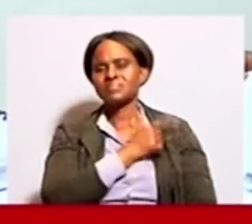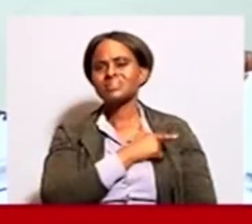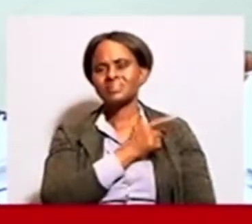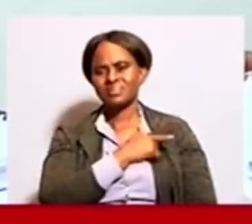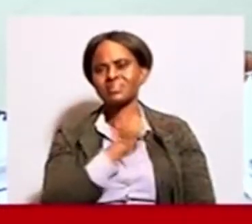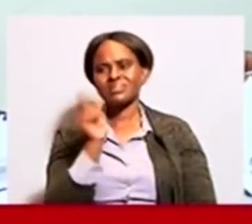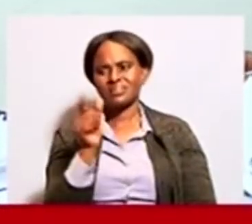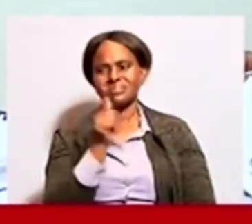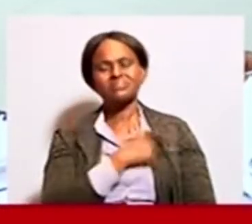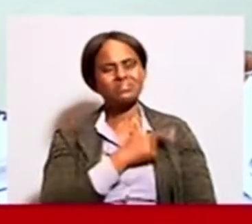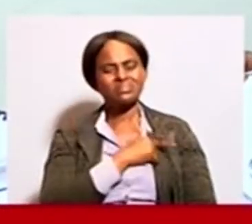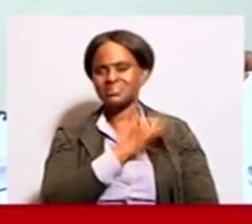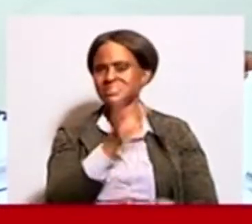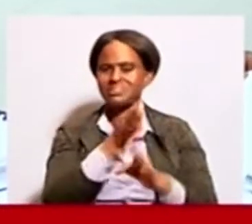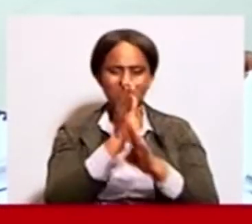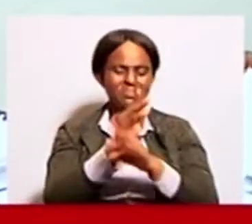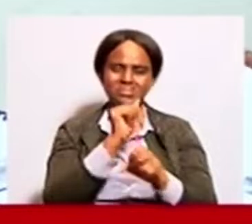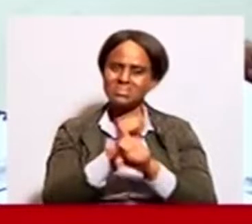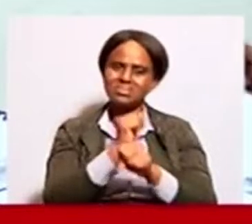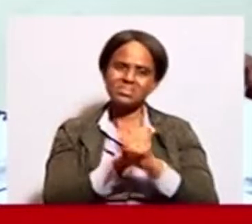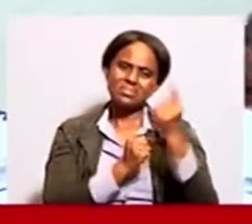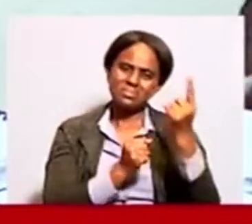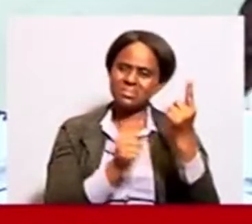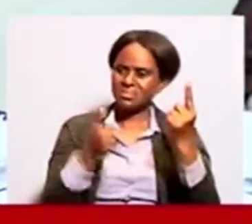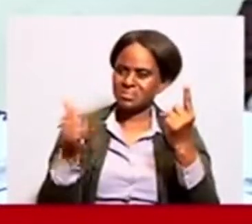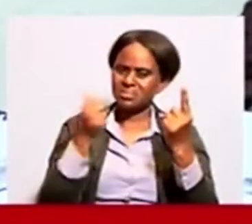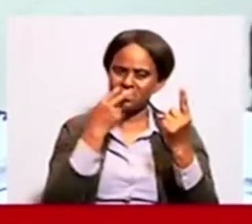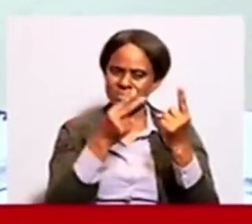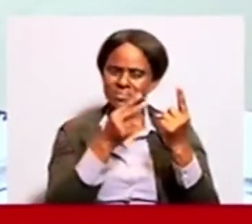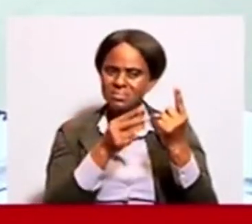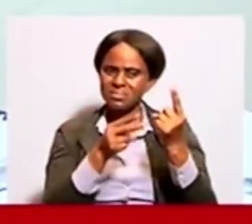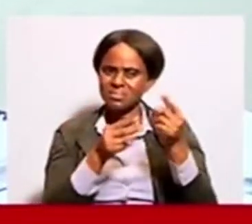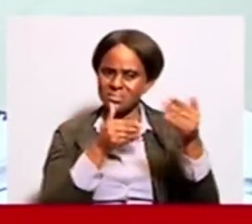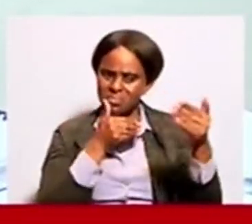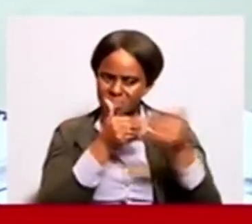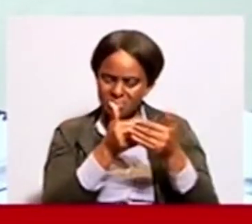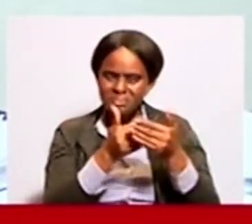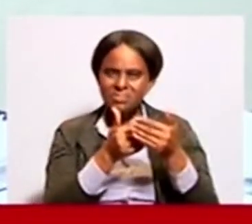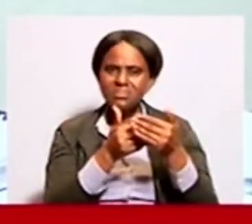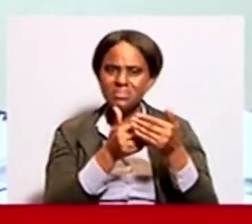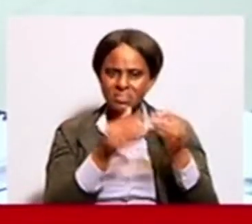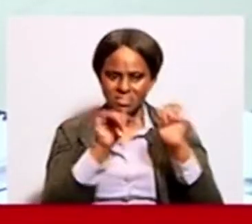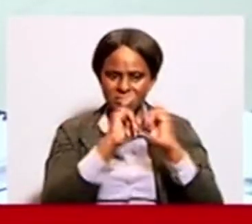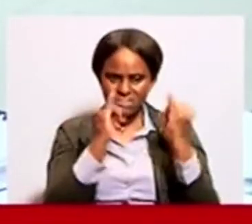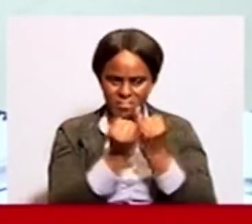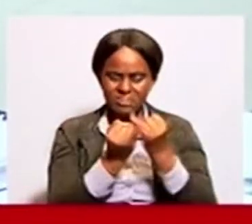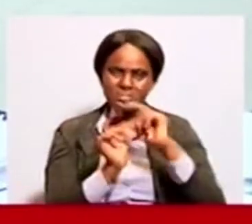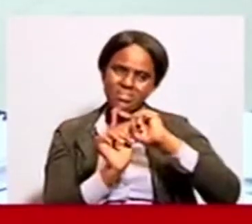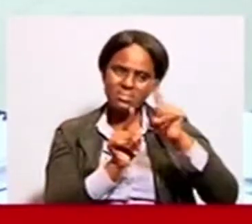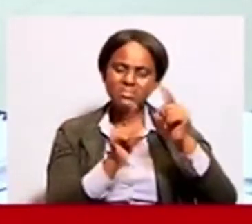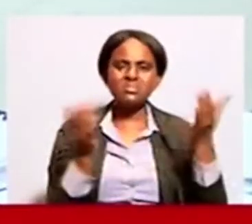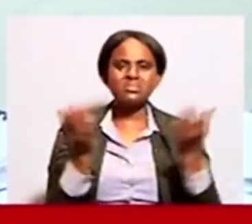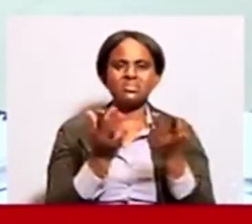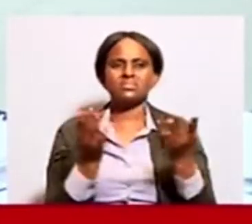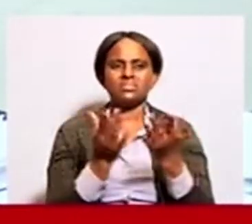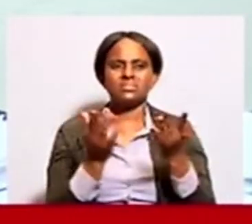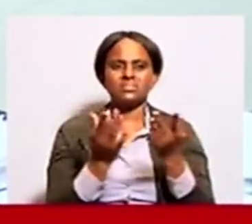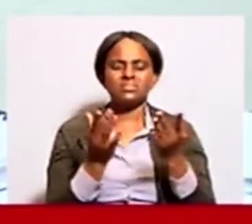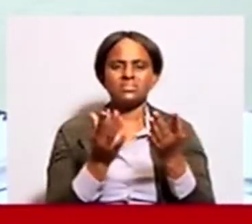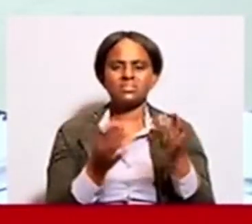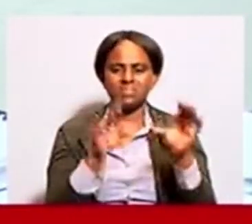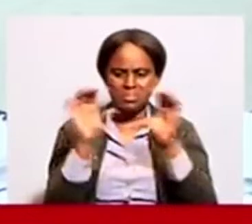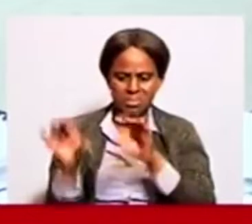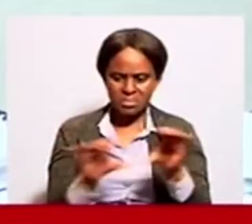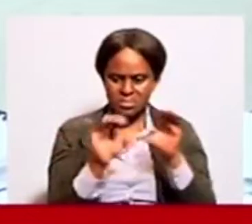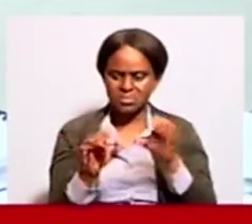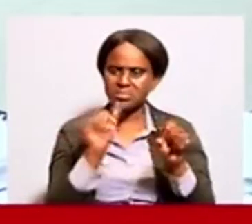work. One, you could not go nearby at the institution there. You could not do the due